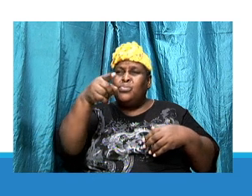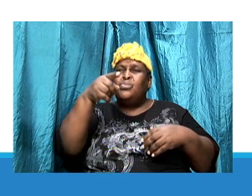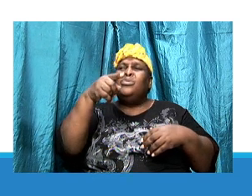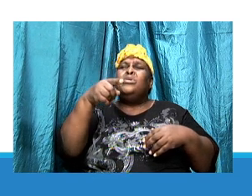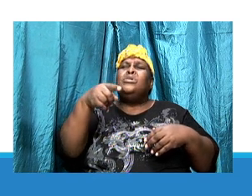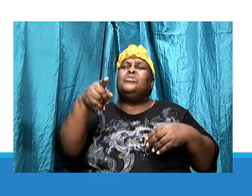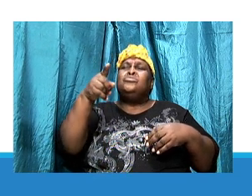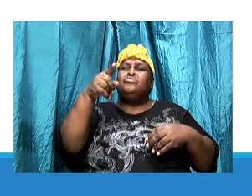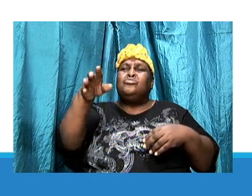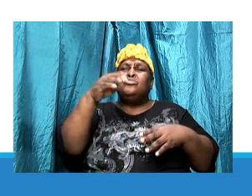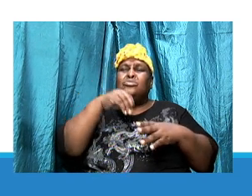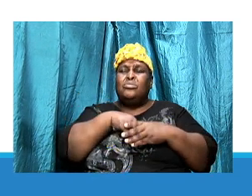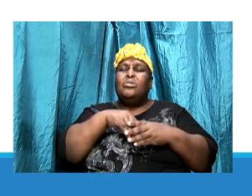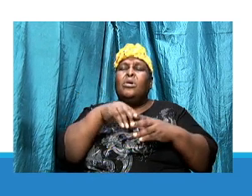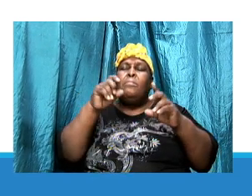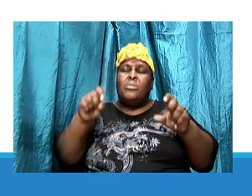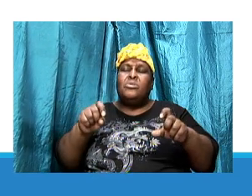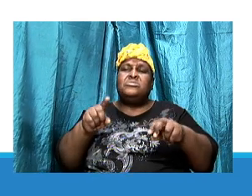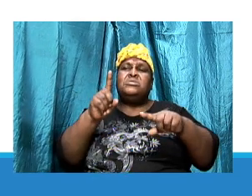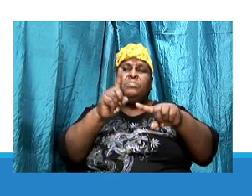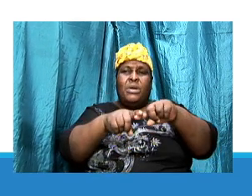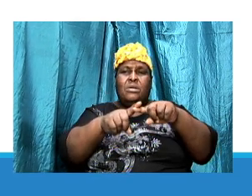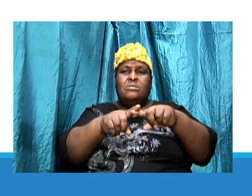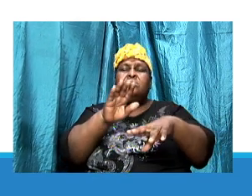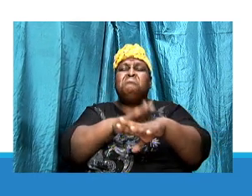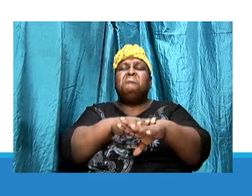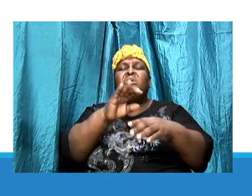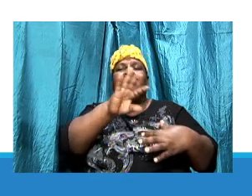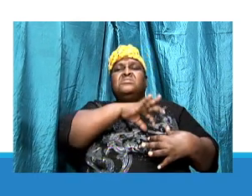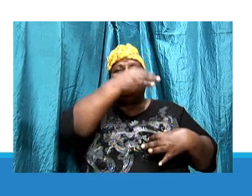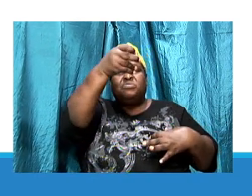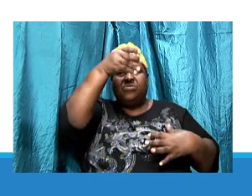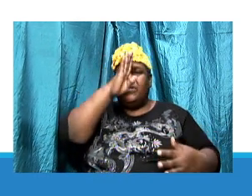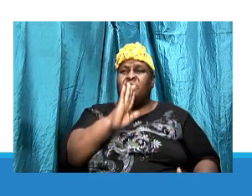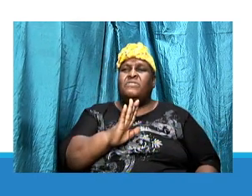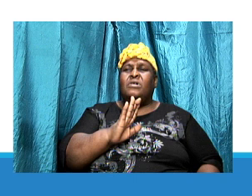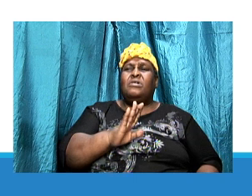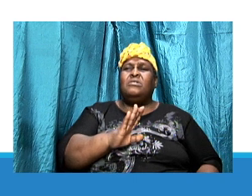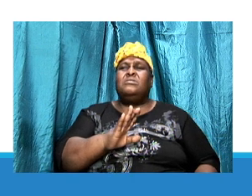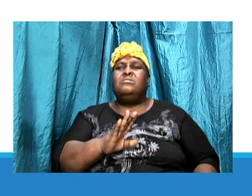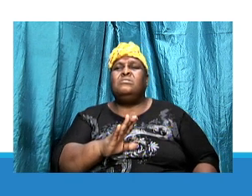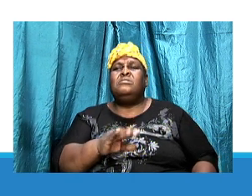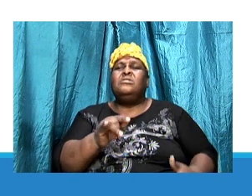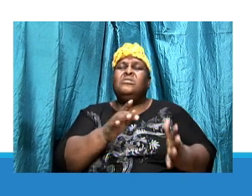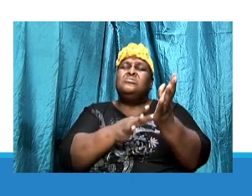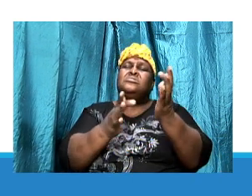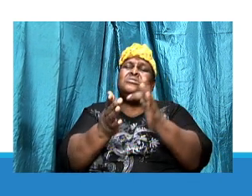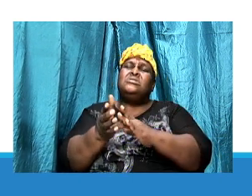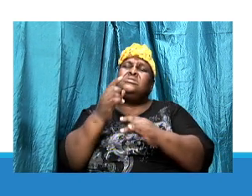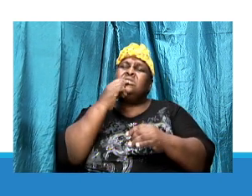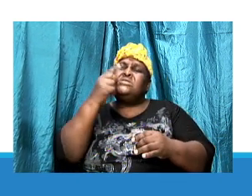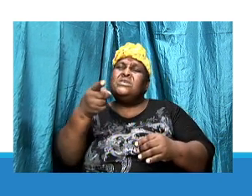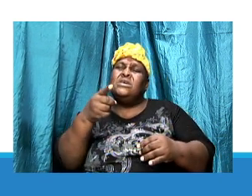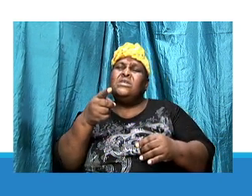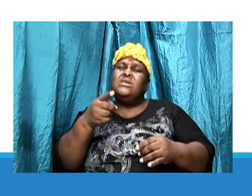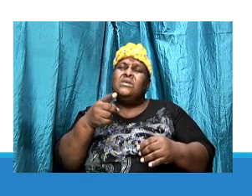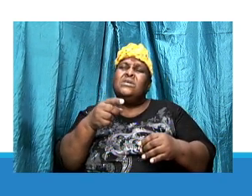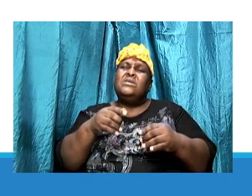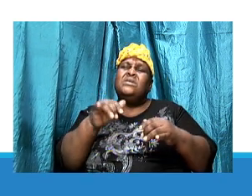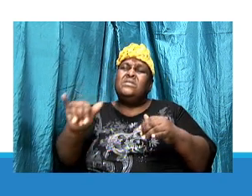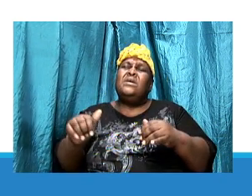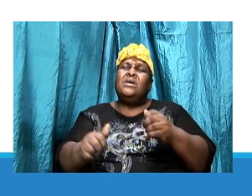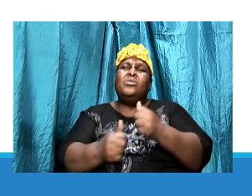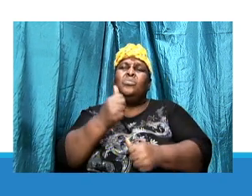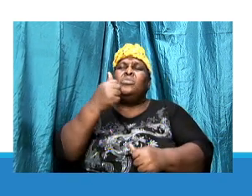rely on the Spirit of God. You know, Jesus said, that which is born of the